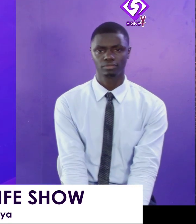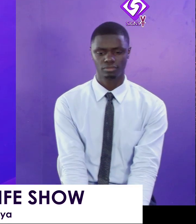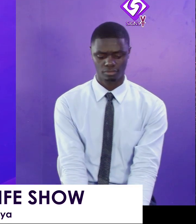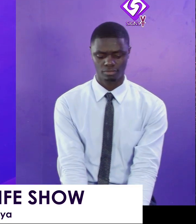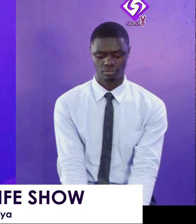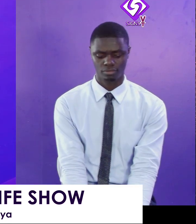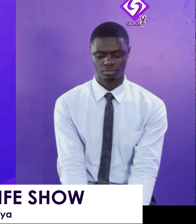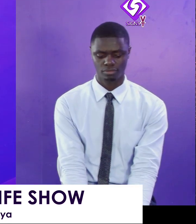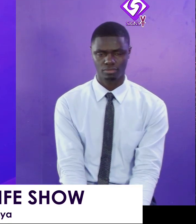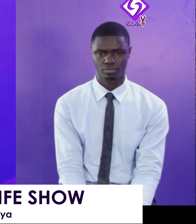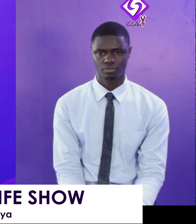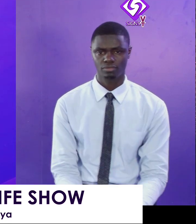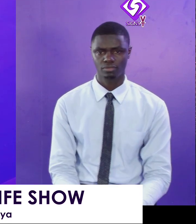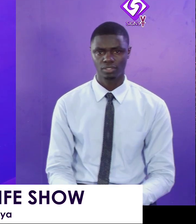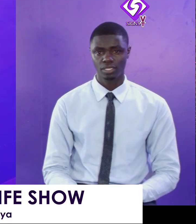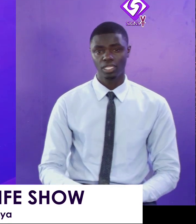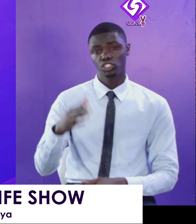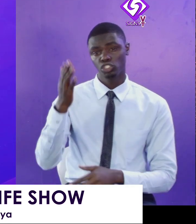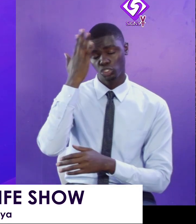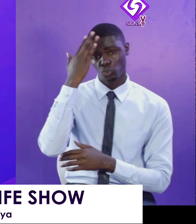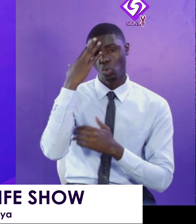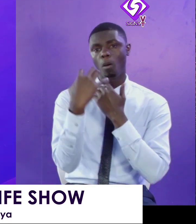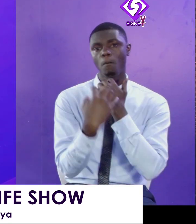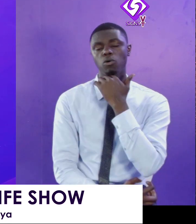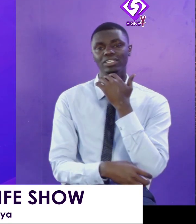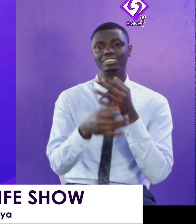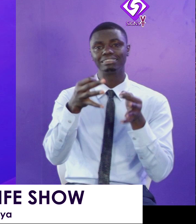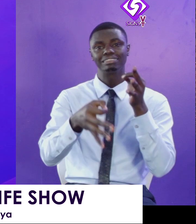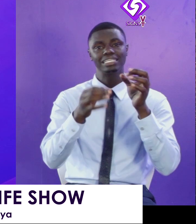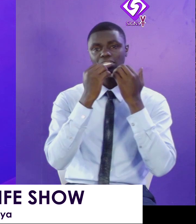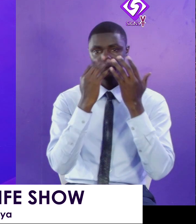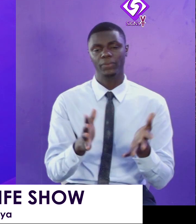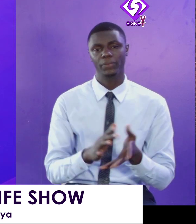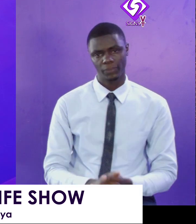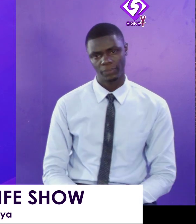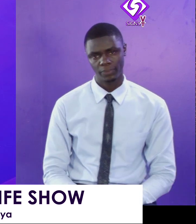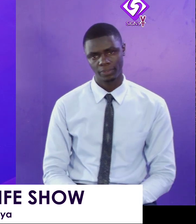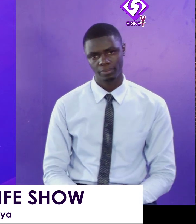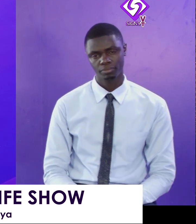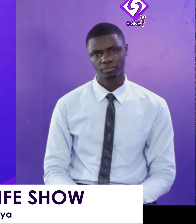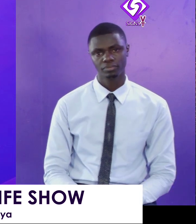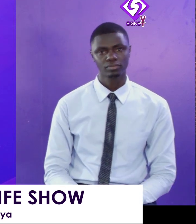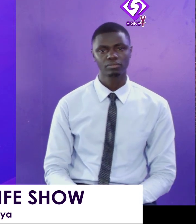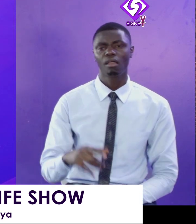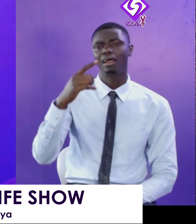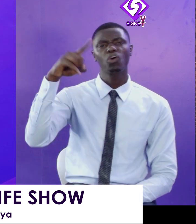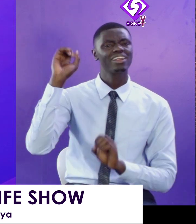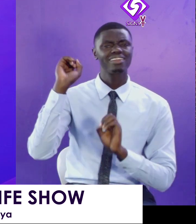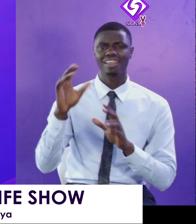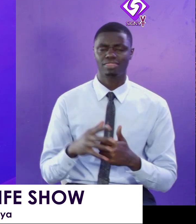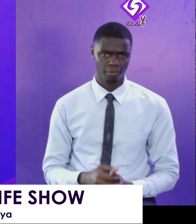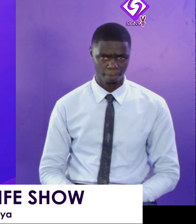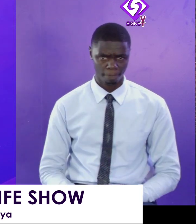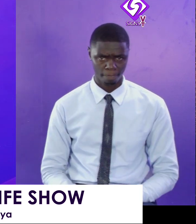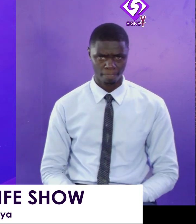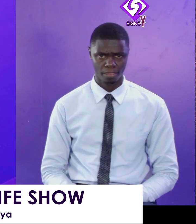correct. It is an injustice. Did you know that poverty is an injustice? Yeah, it is. It is not correct when